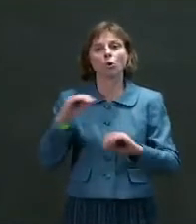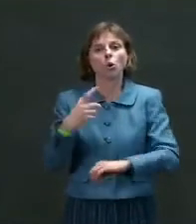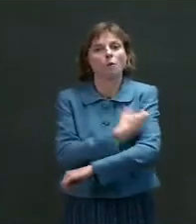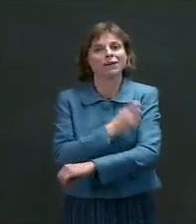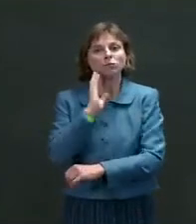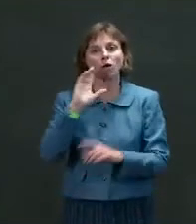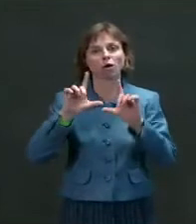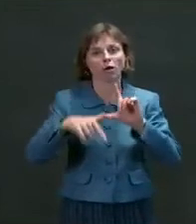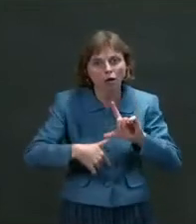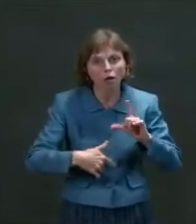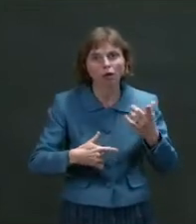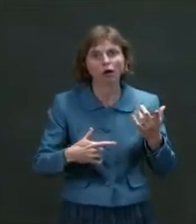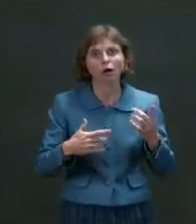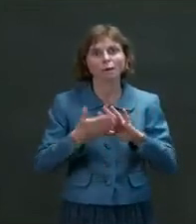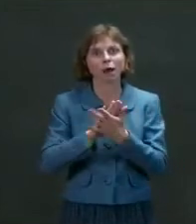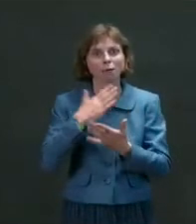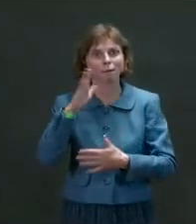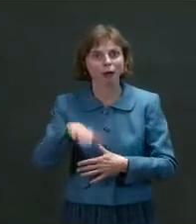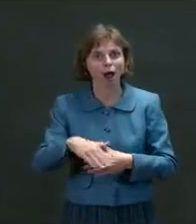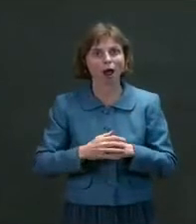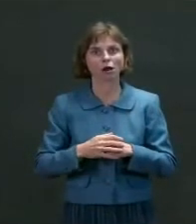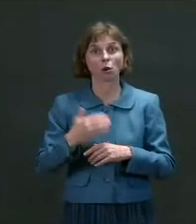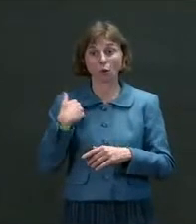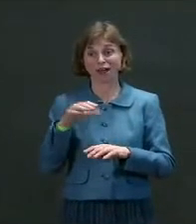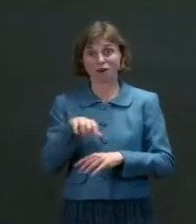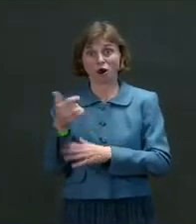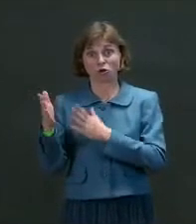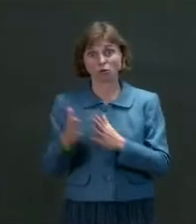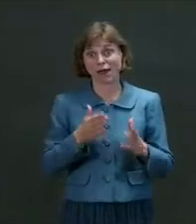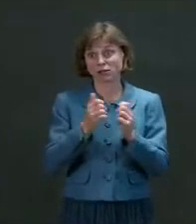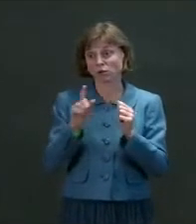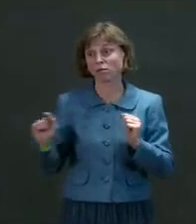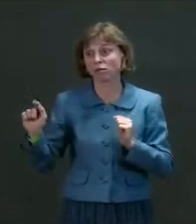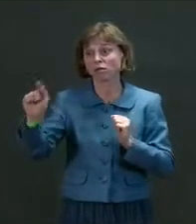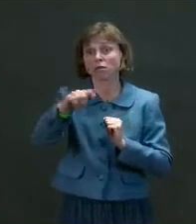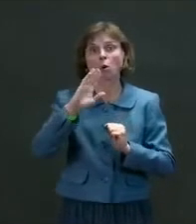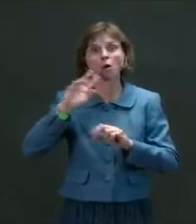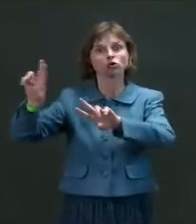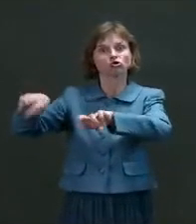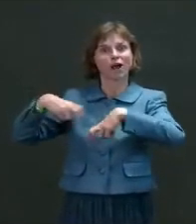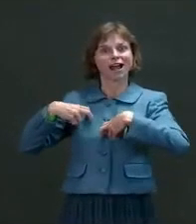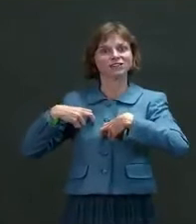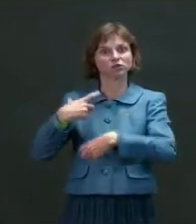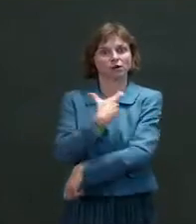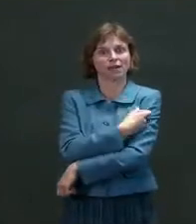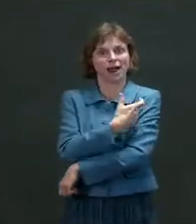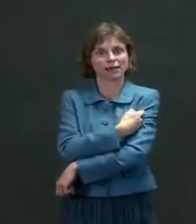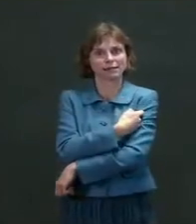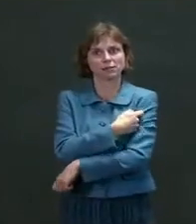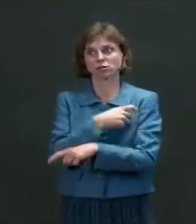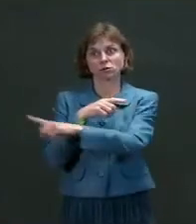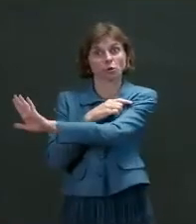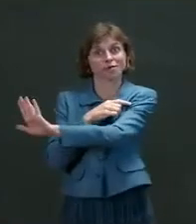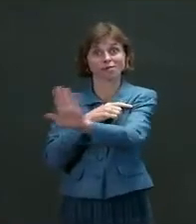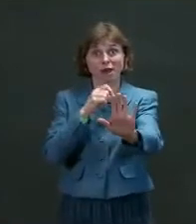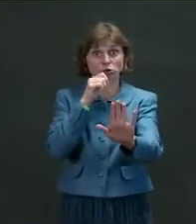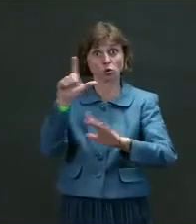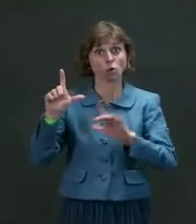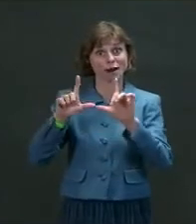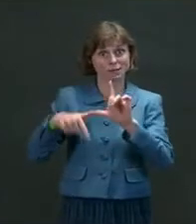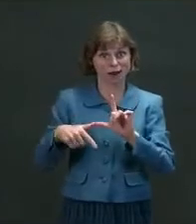got plans with our other pods in the valley that they can transfer vaccine to us to make sure that they're not going to expire doses